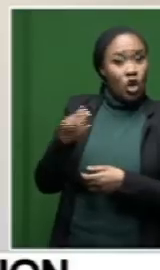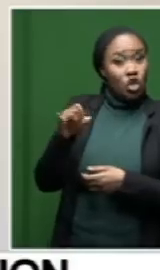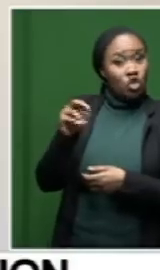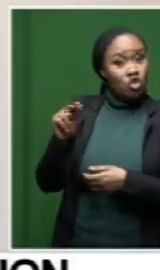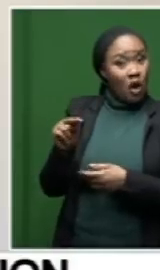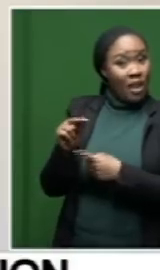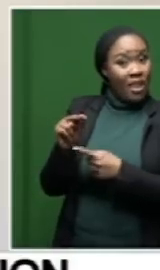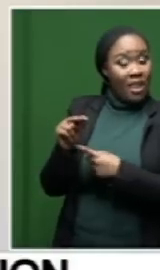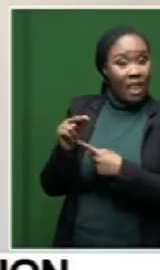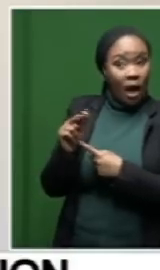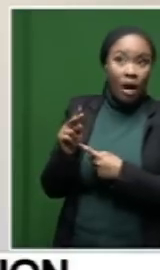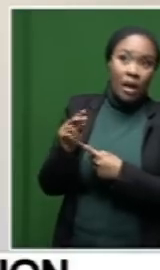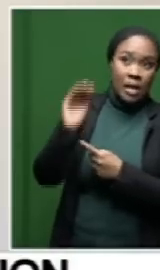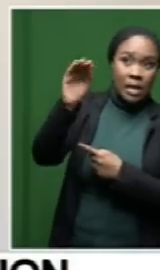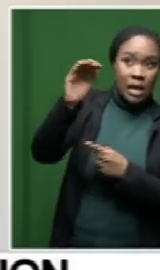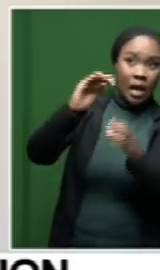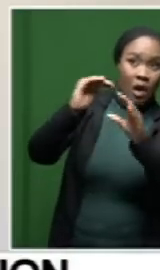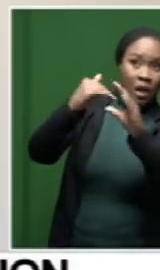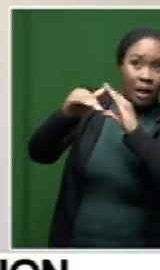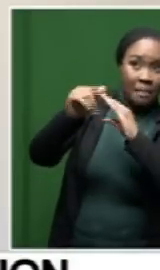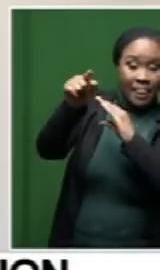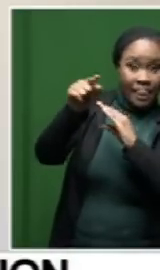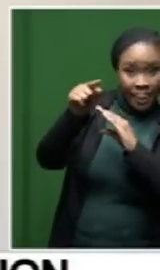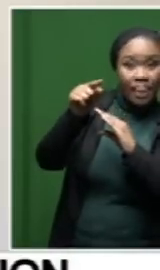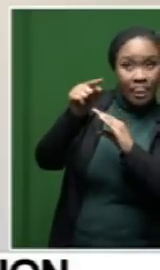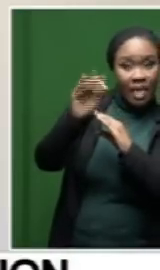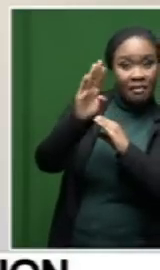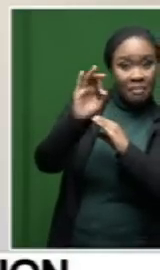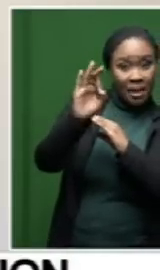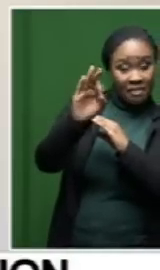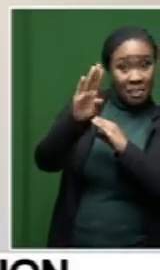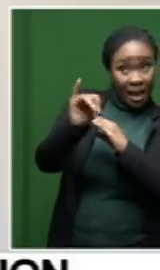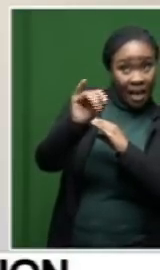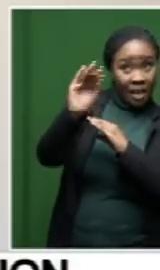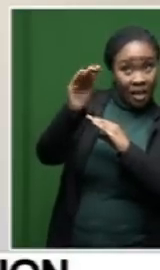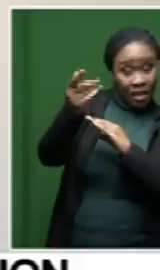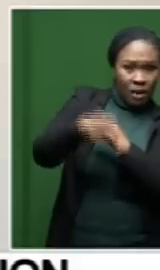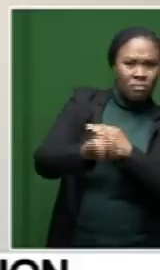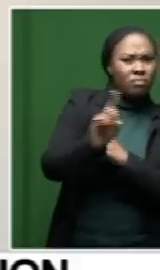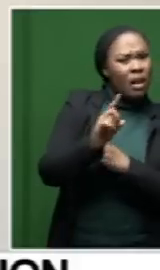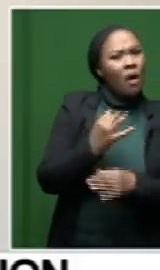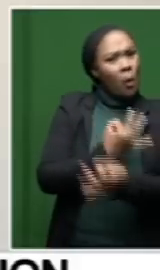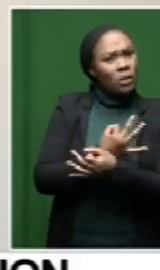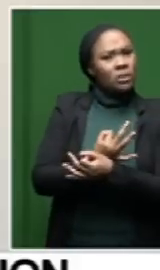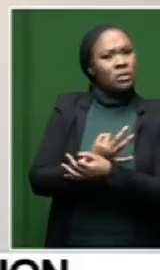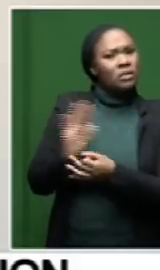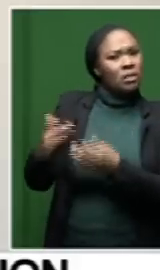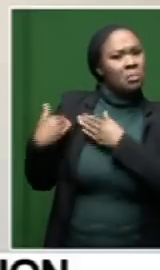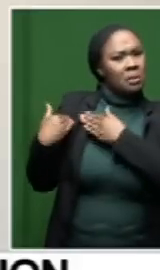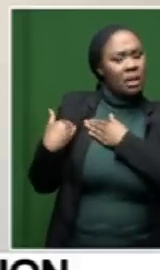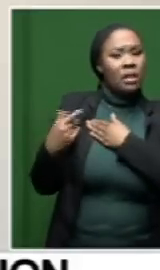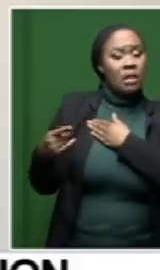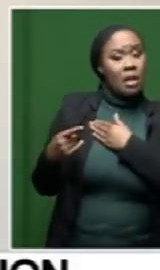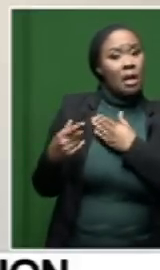Steinhausen to draw in the FBI to this issue. This is an issue that our hawks must investigate with no fear, with no favor, and with